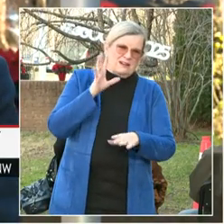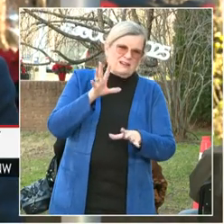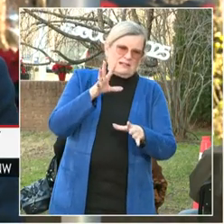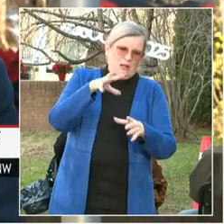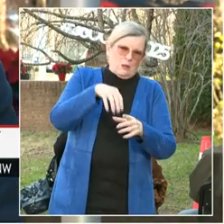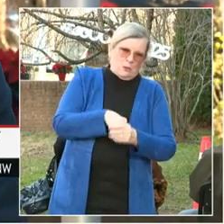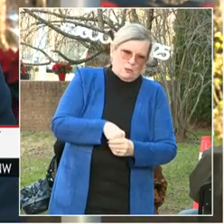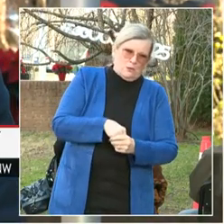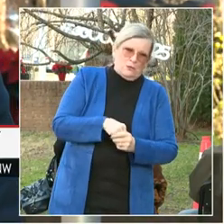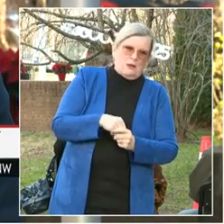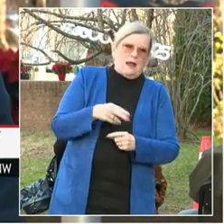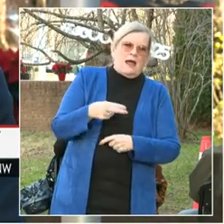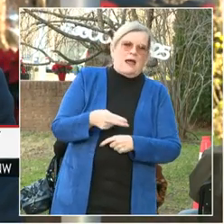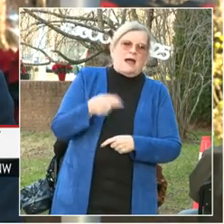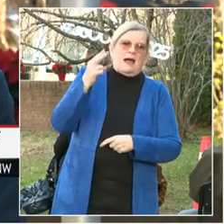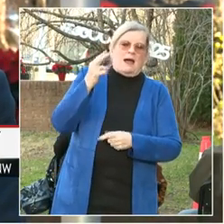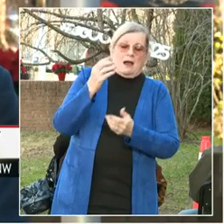have three